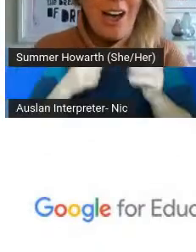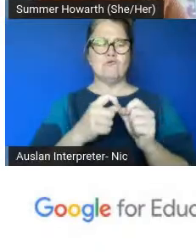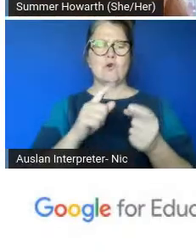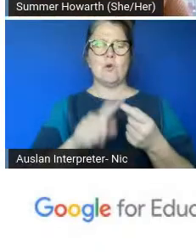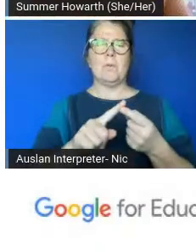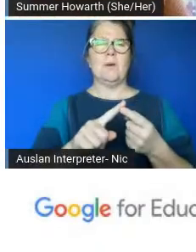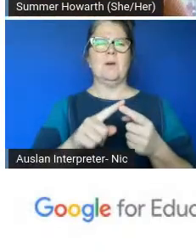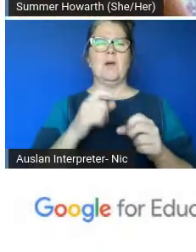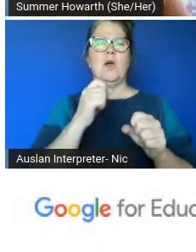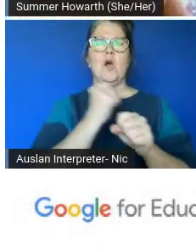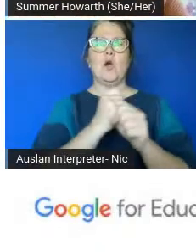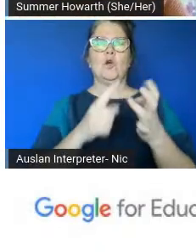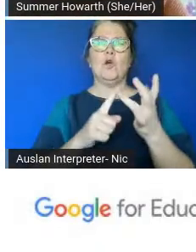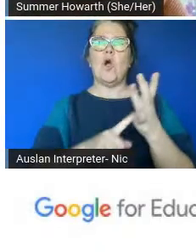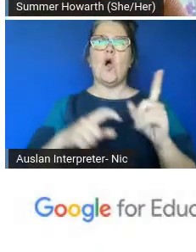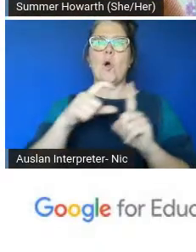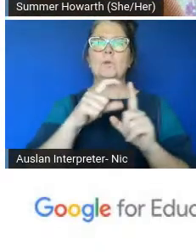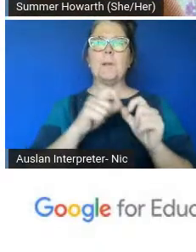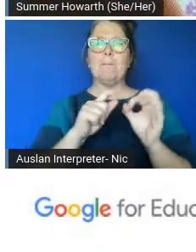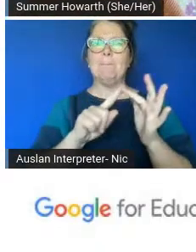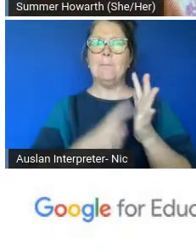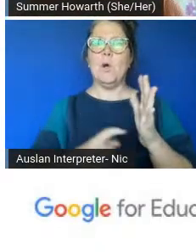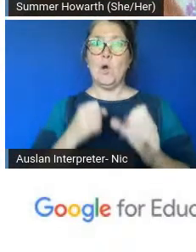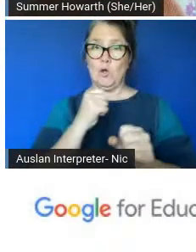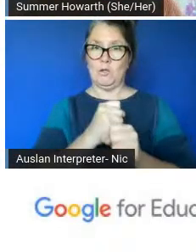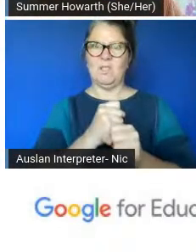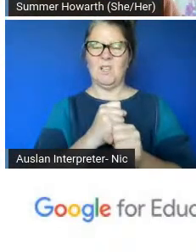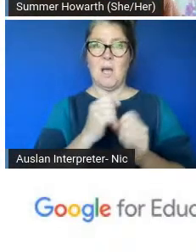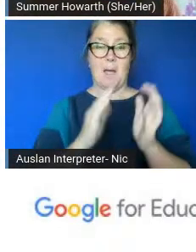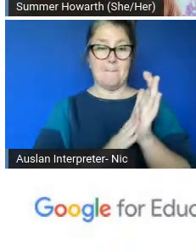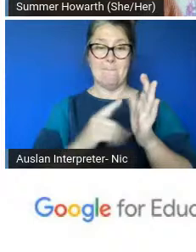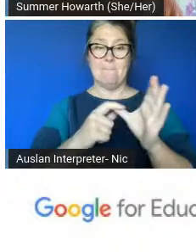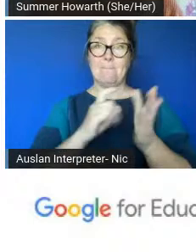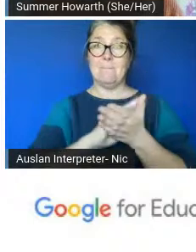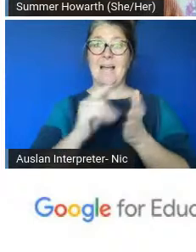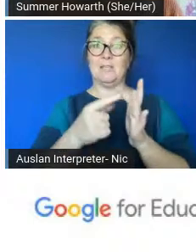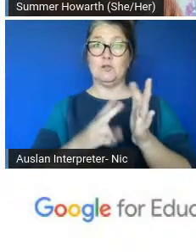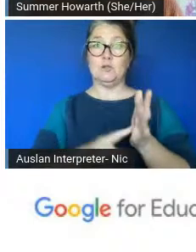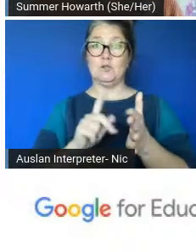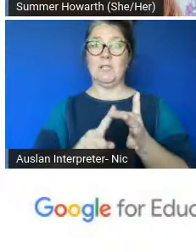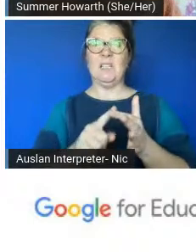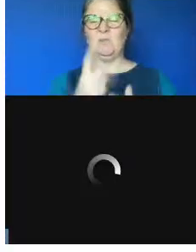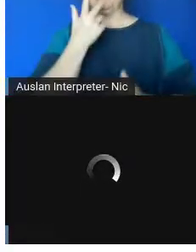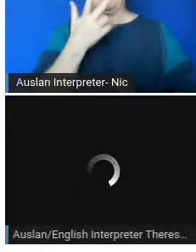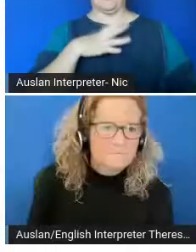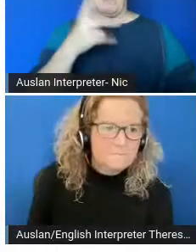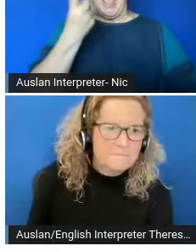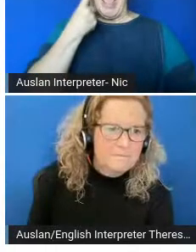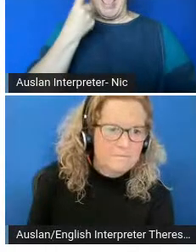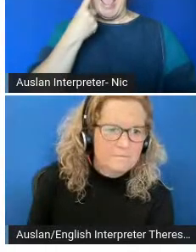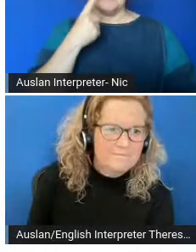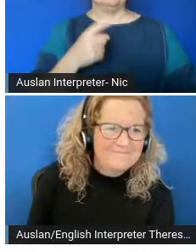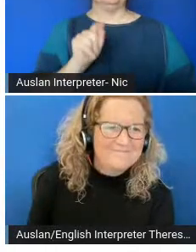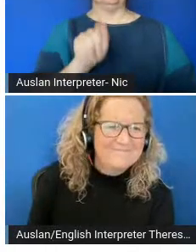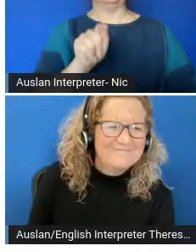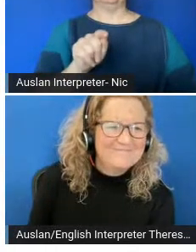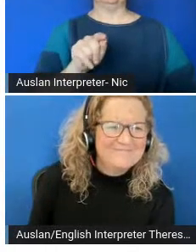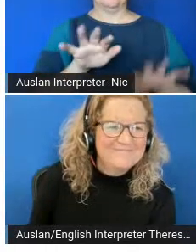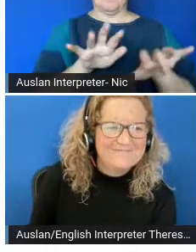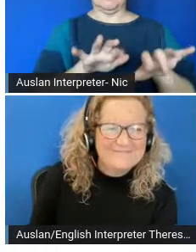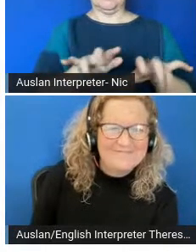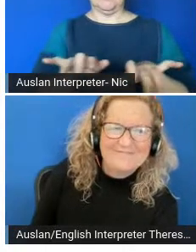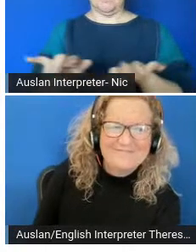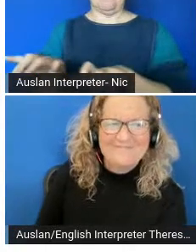Hey. Oh, hey, friend. Hey, friend. So if I wanted to look for Rube Goldberg, I'm not doing a very good job of. How many